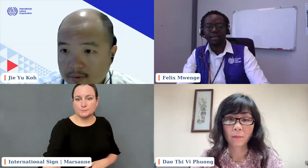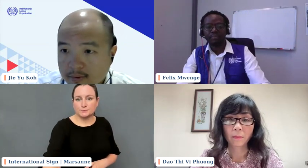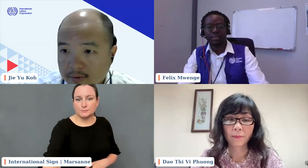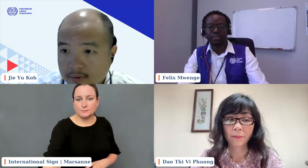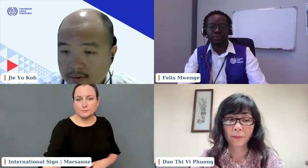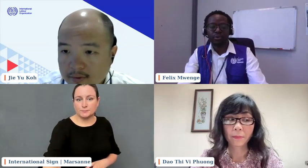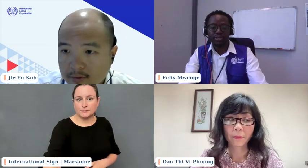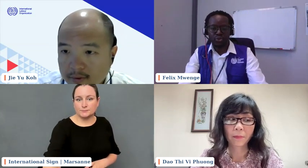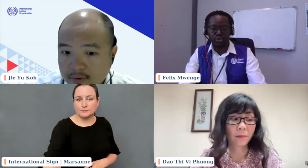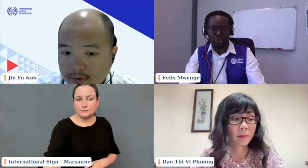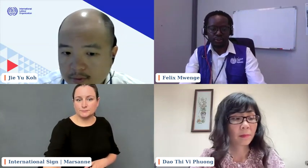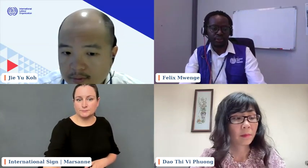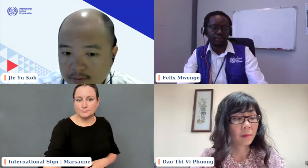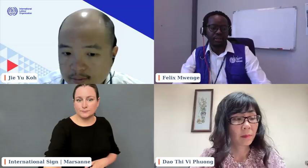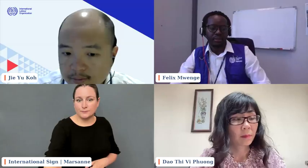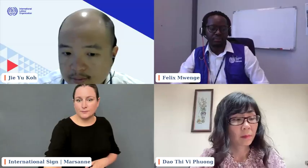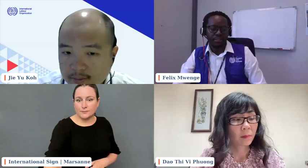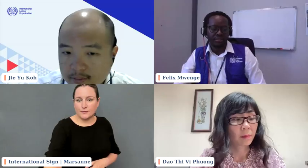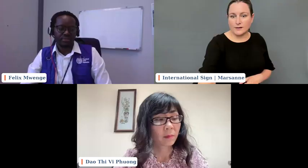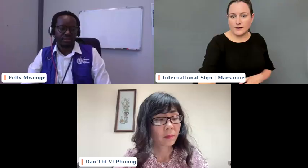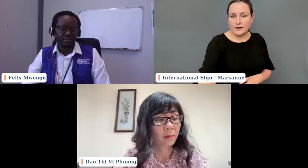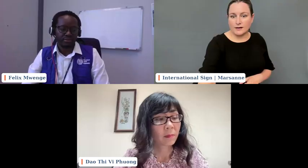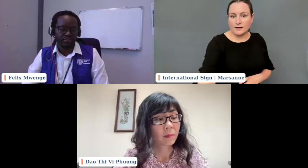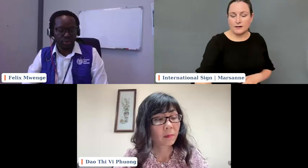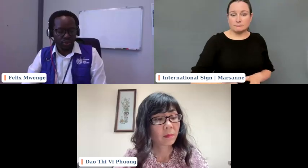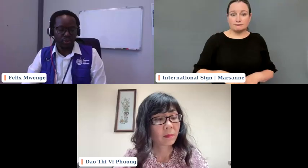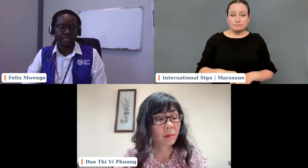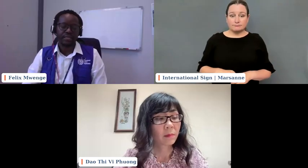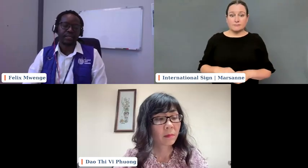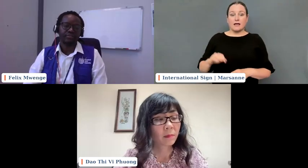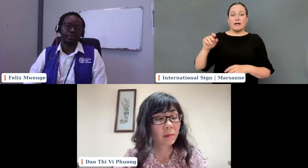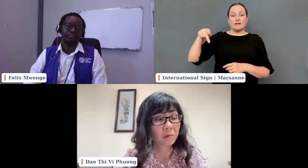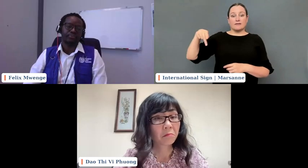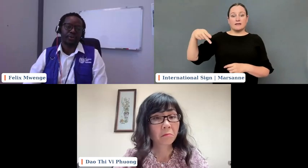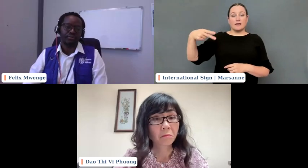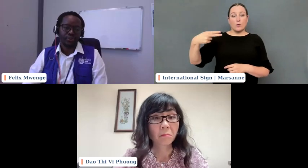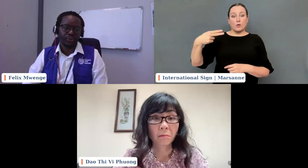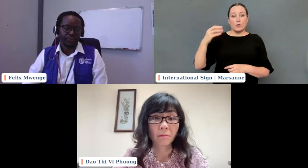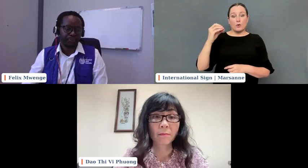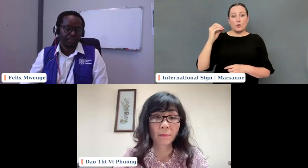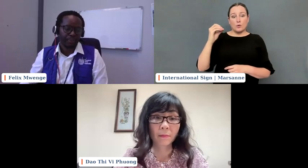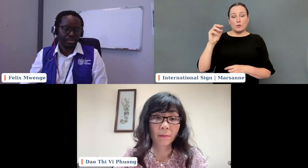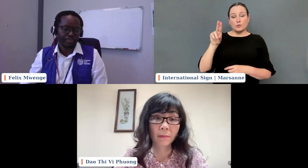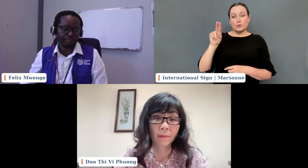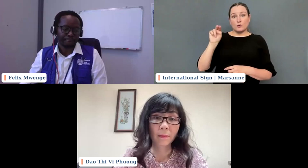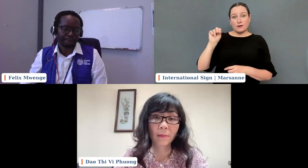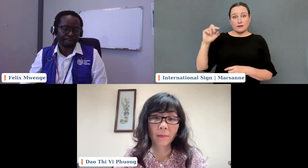the Vietnamese Women's Union. Ms. Phuong, you may take the floor. Over to you.